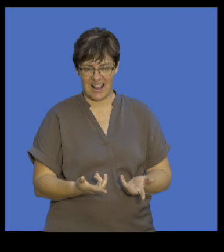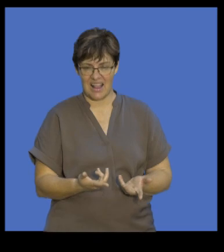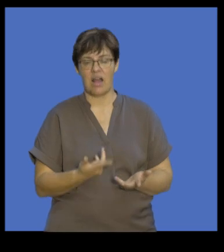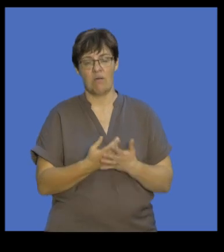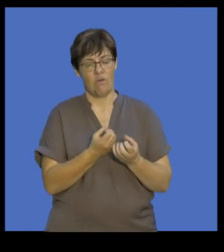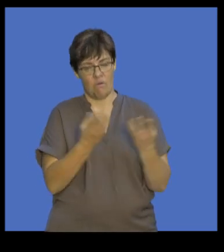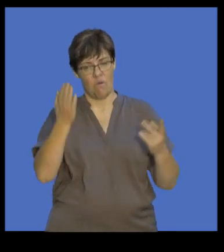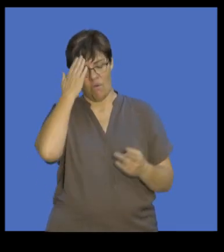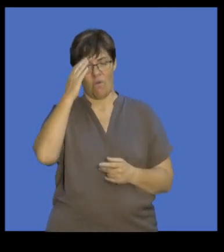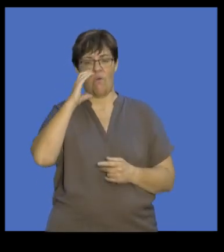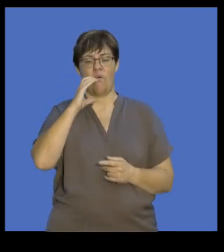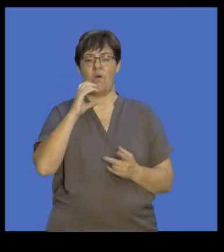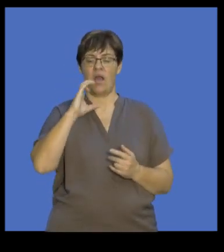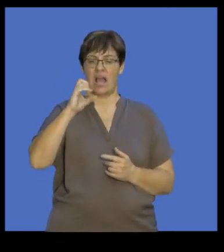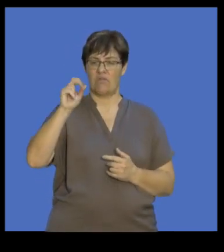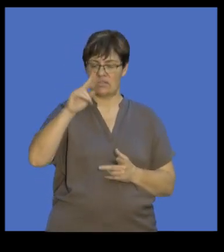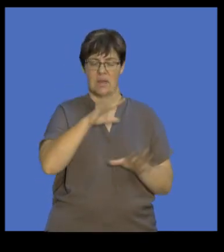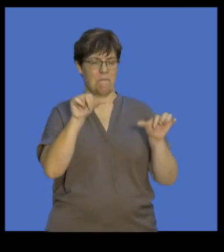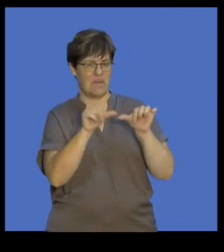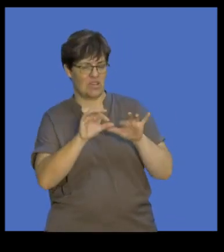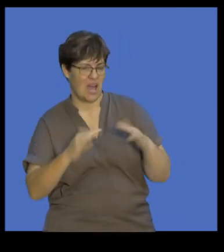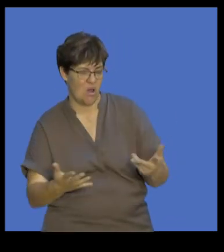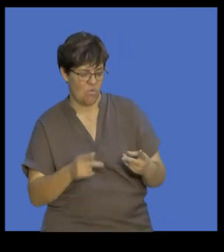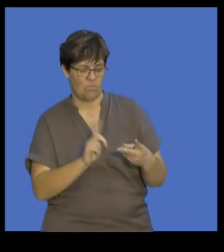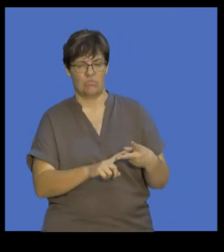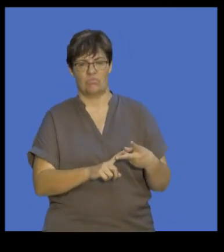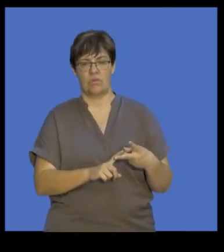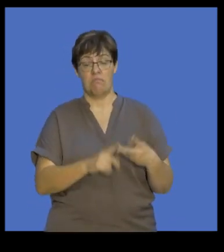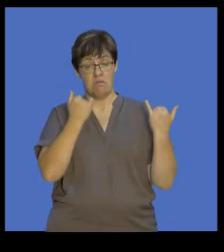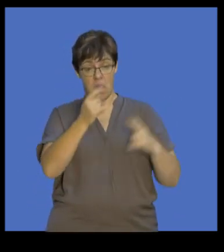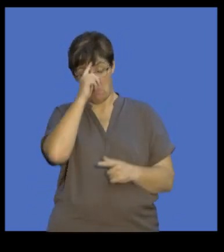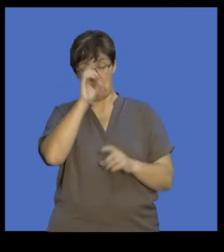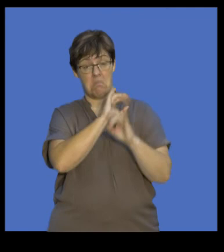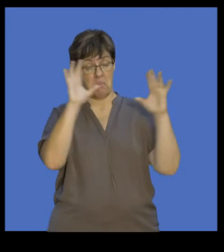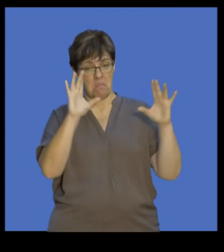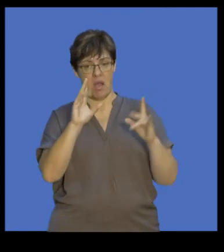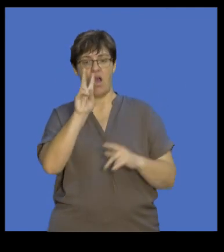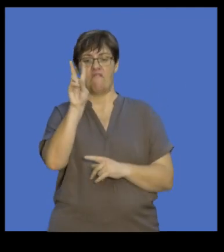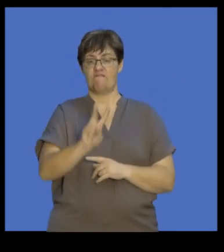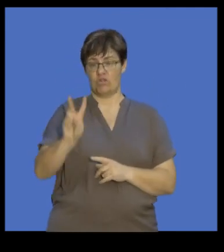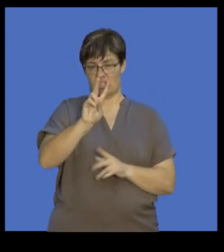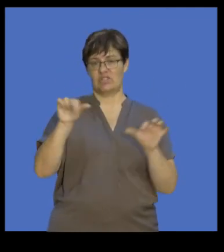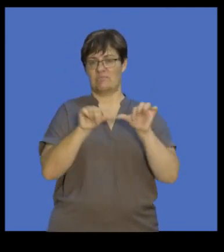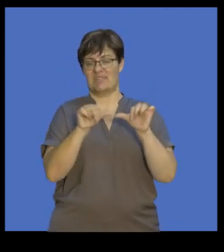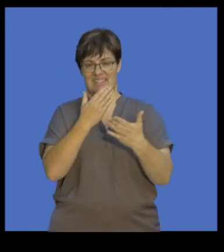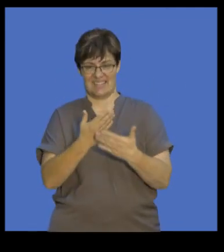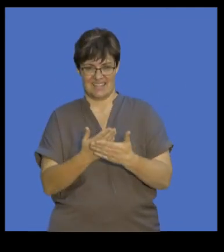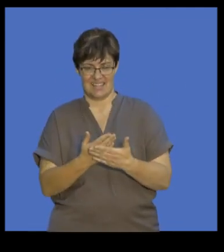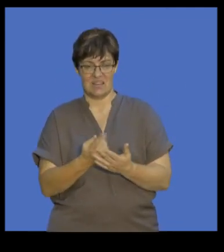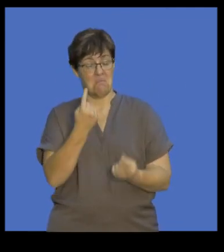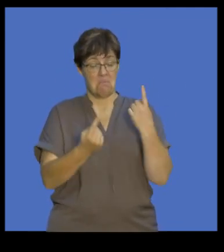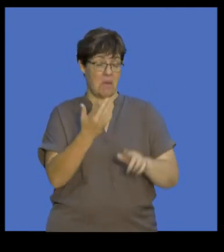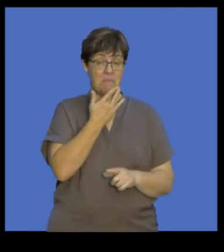electricity, what do we know now? We know a lot about current, how to measure current. We can also, by now,